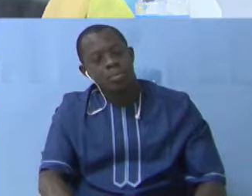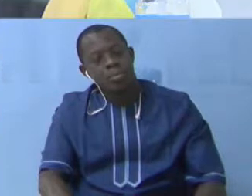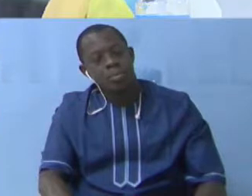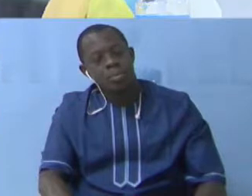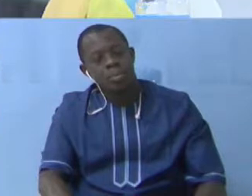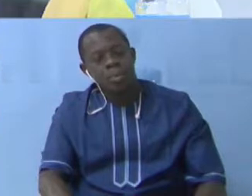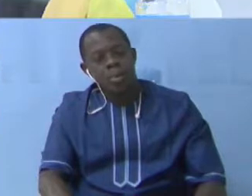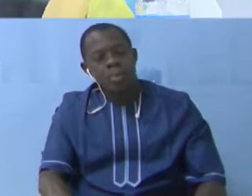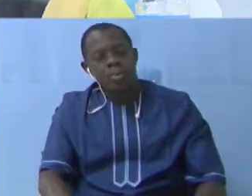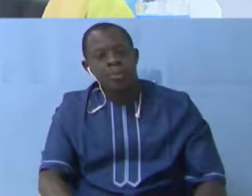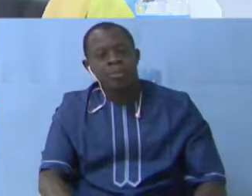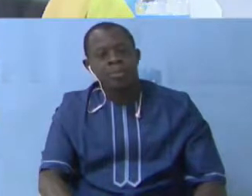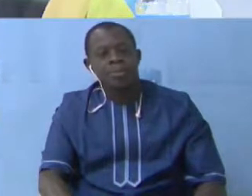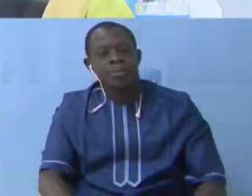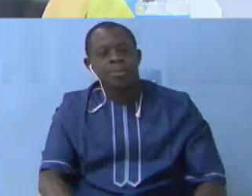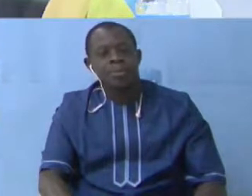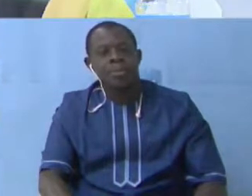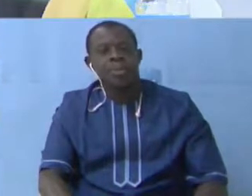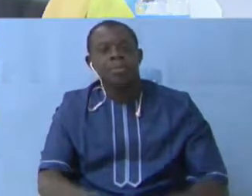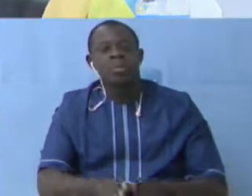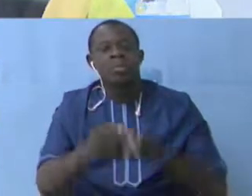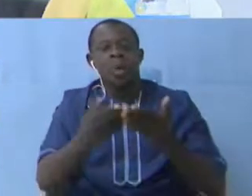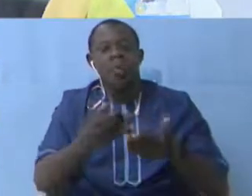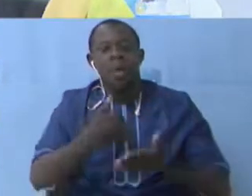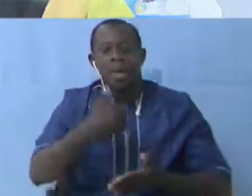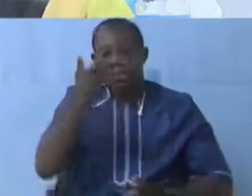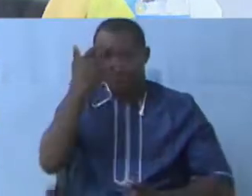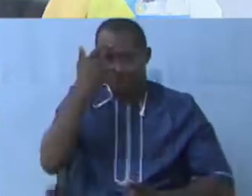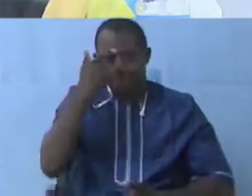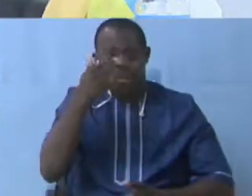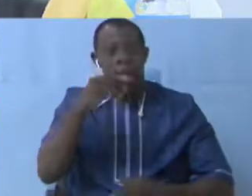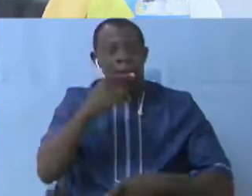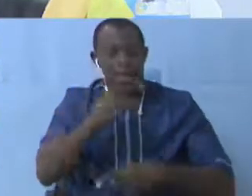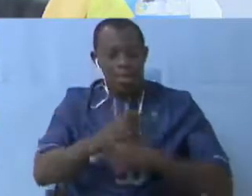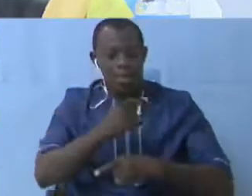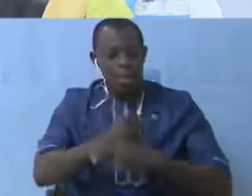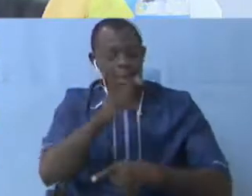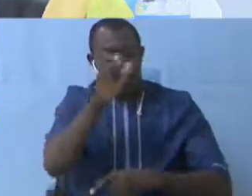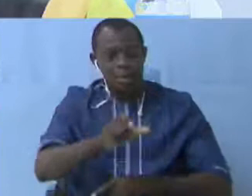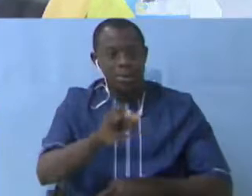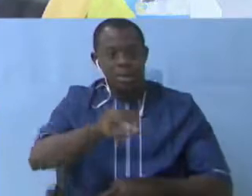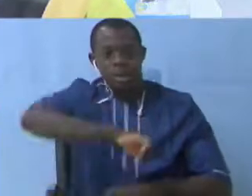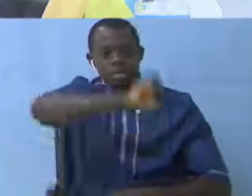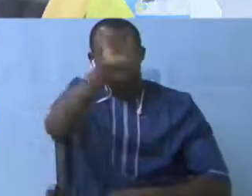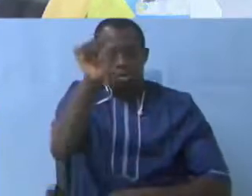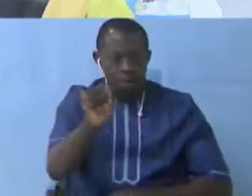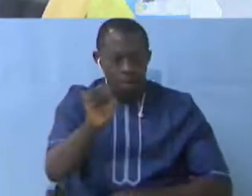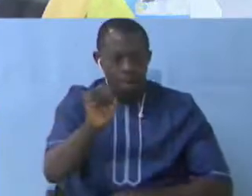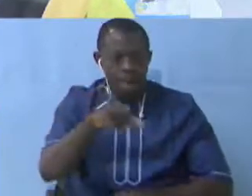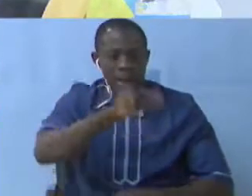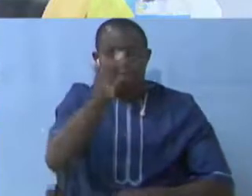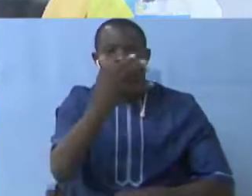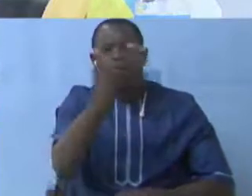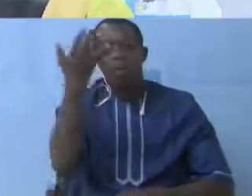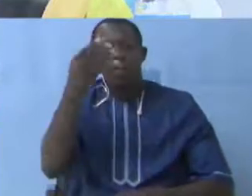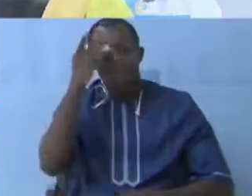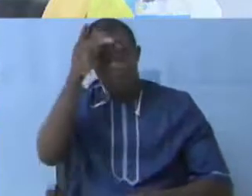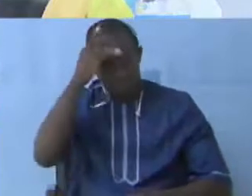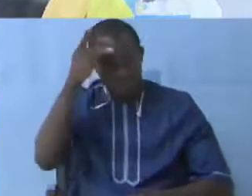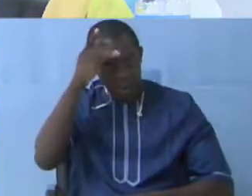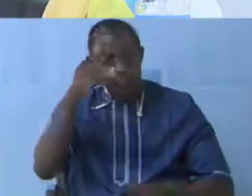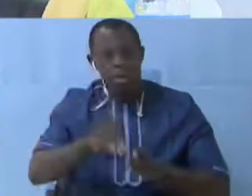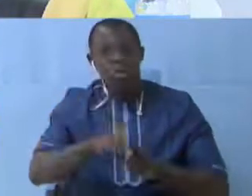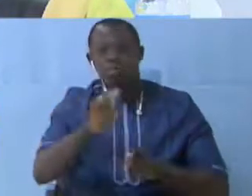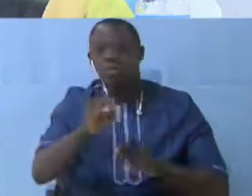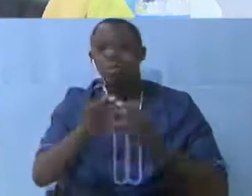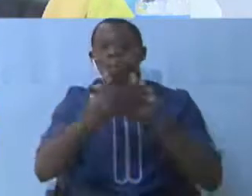Well, here I think it's a culmination because Gambians, especially in the diaspora and some political parties, they've been doing a lot, meeting in